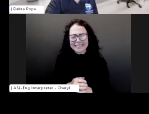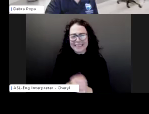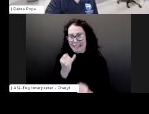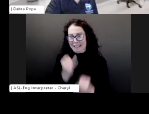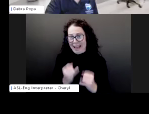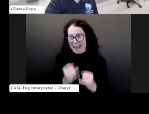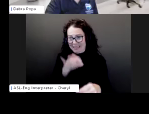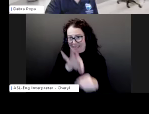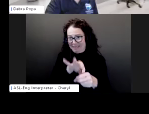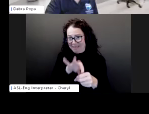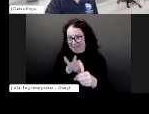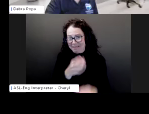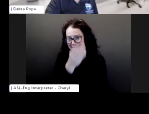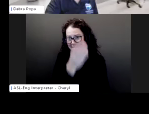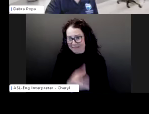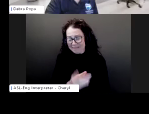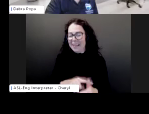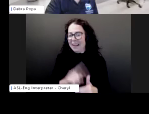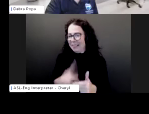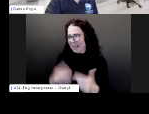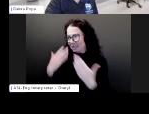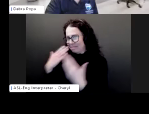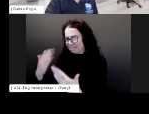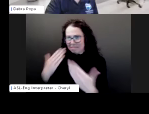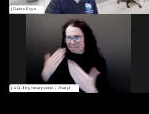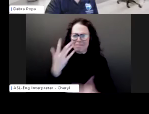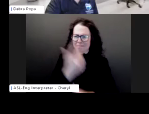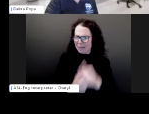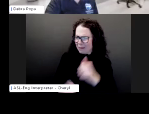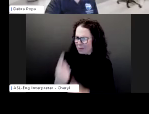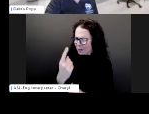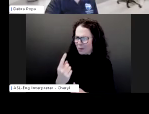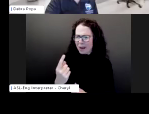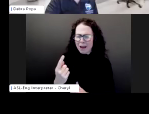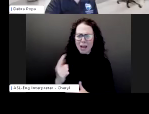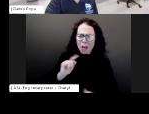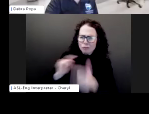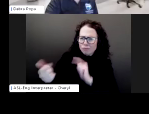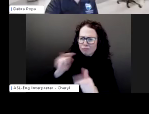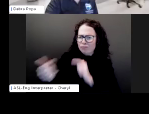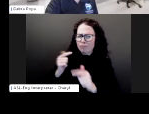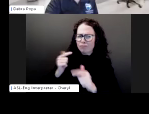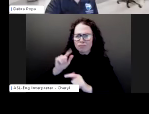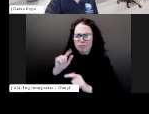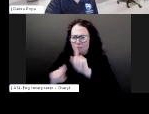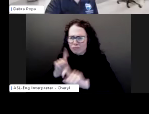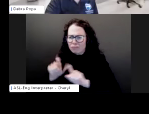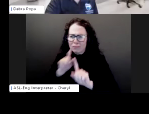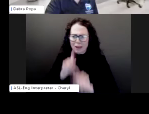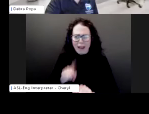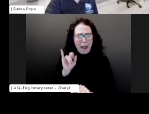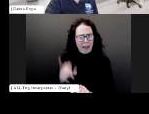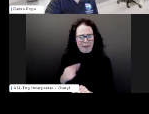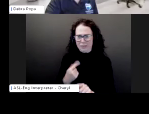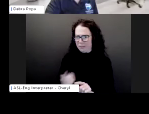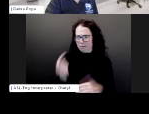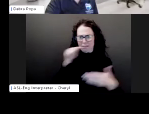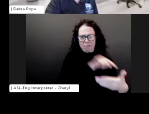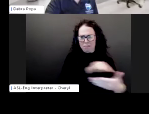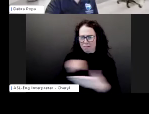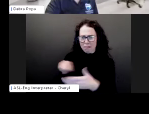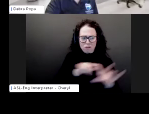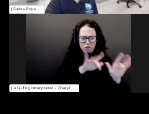will thank our guests and we thank everybody for all the great questions. I've learned, I'm going to have to go back and listen to the recording because I couldn't keep up to